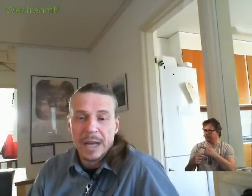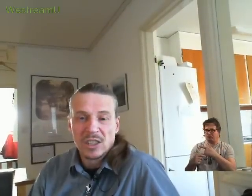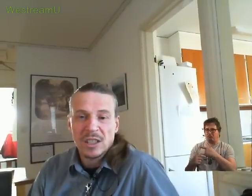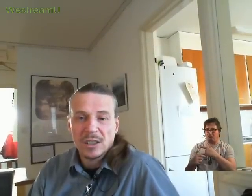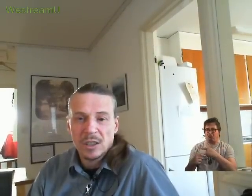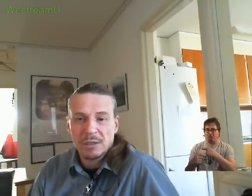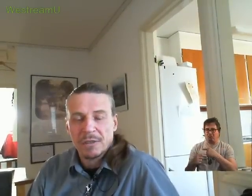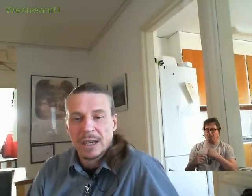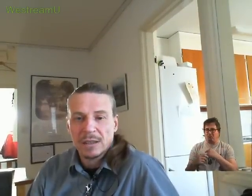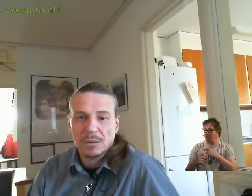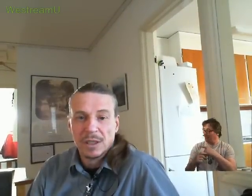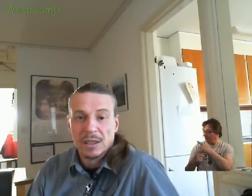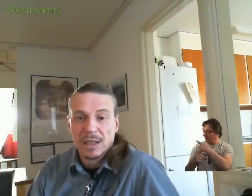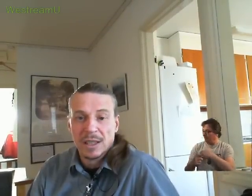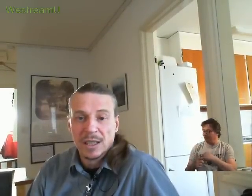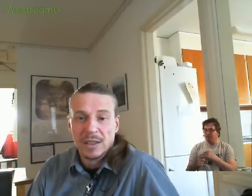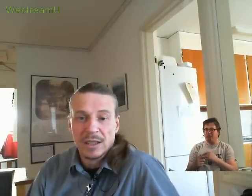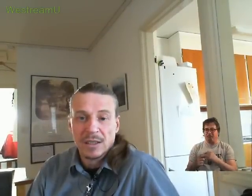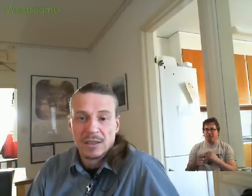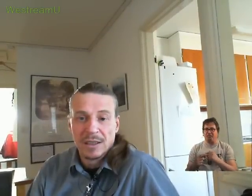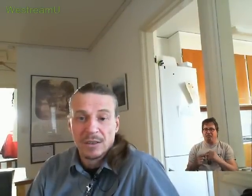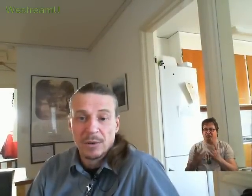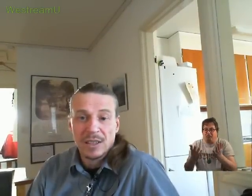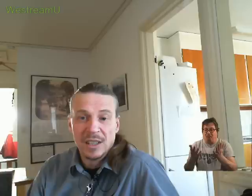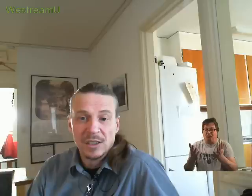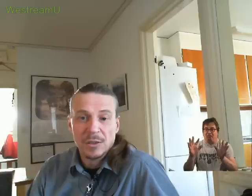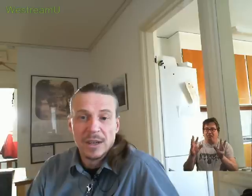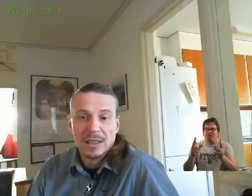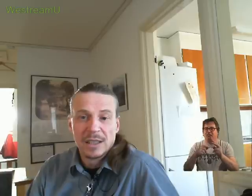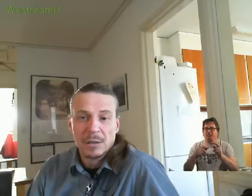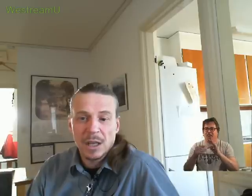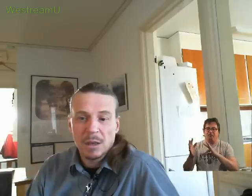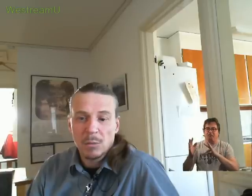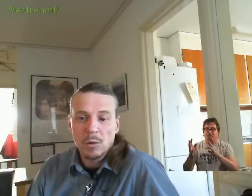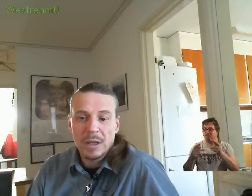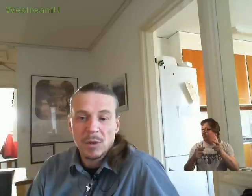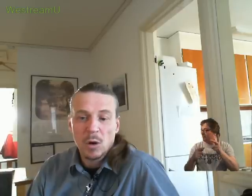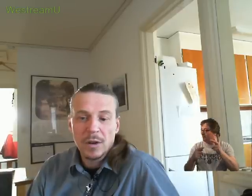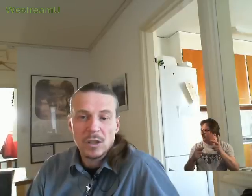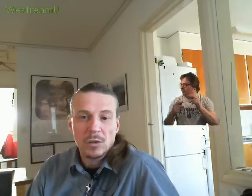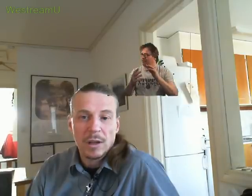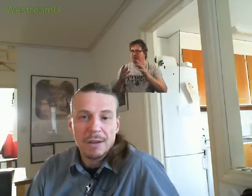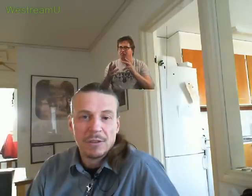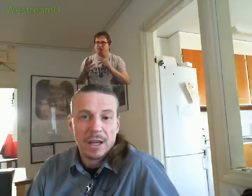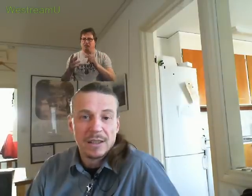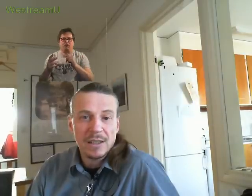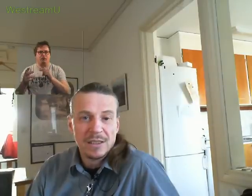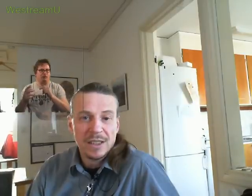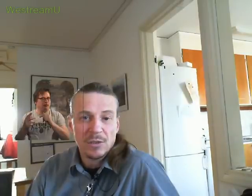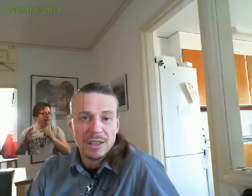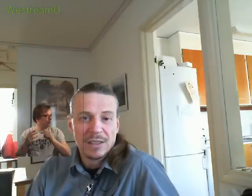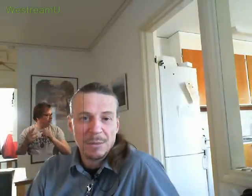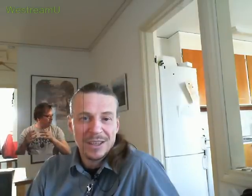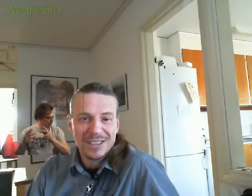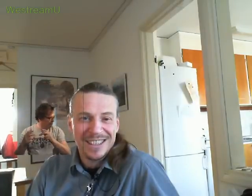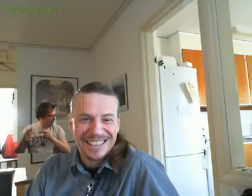what we actually can do, if I don't think that Henrik is right here to the right, I can move him over to the left like this in